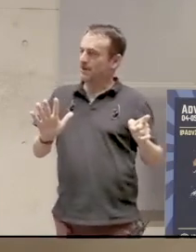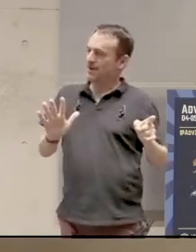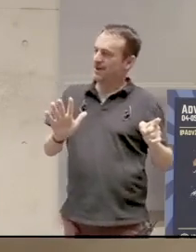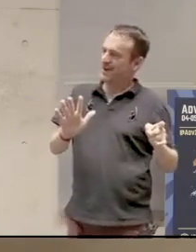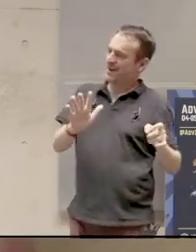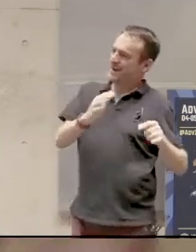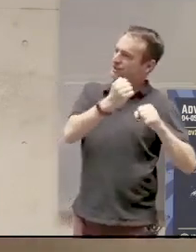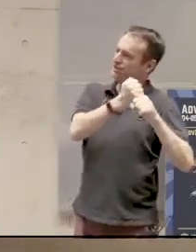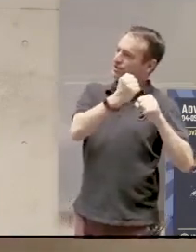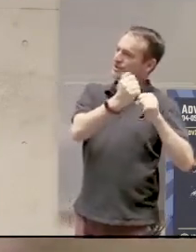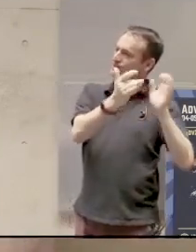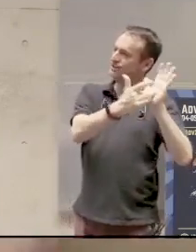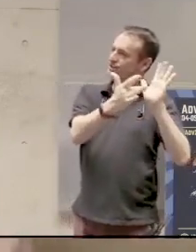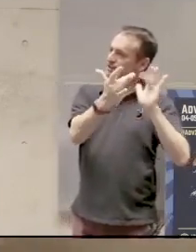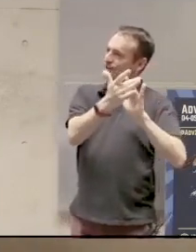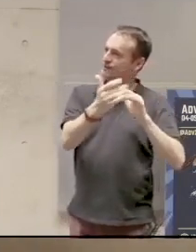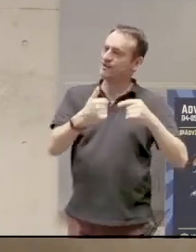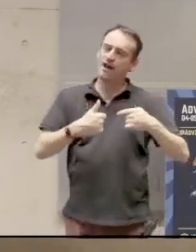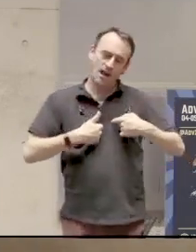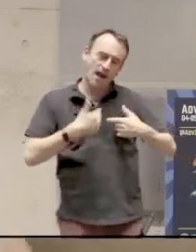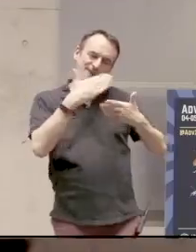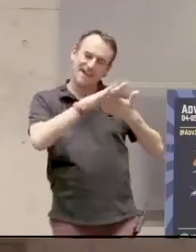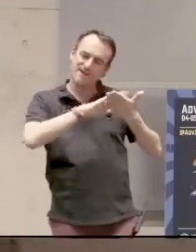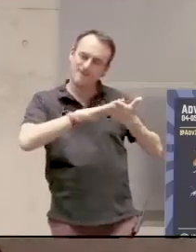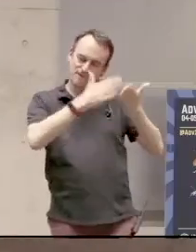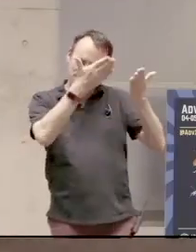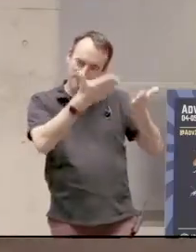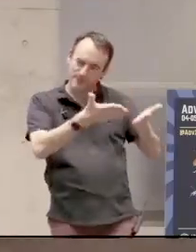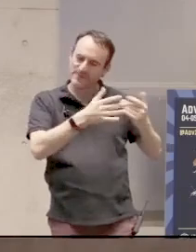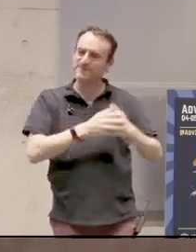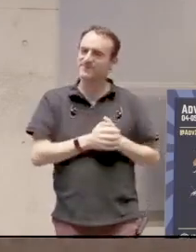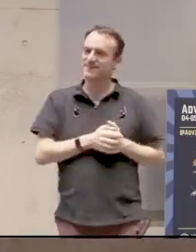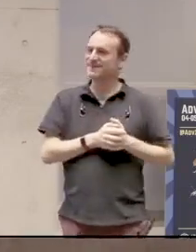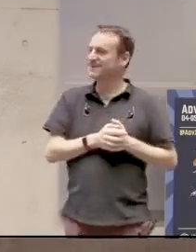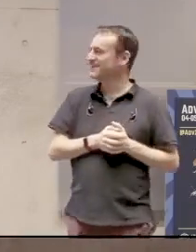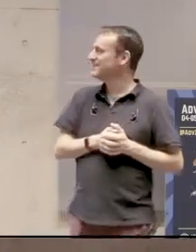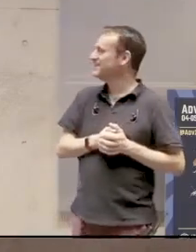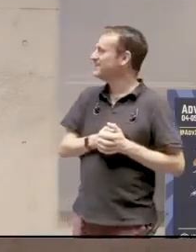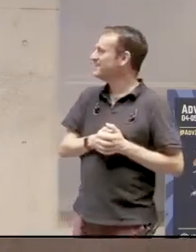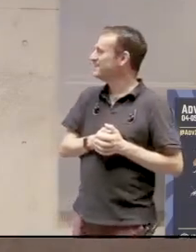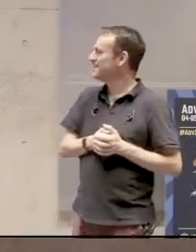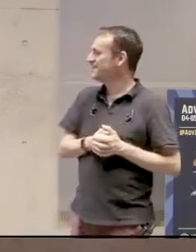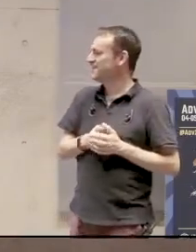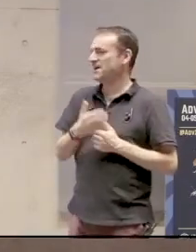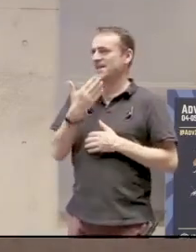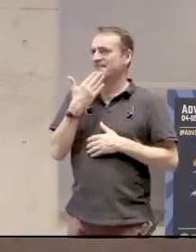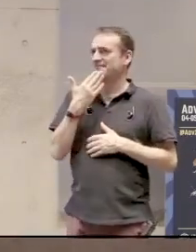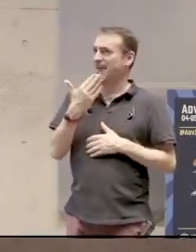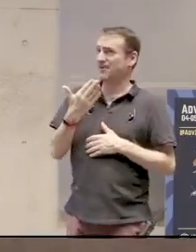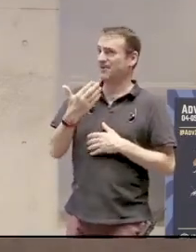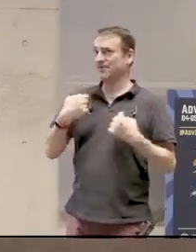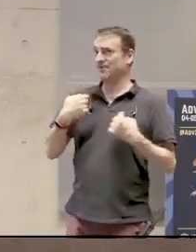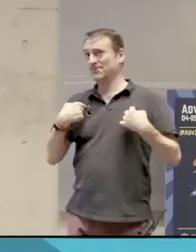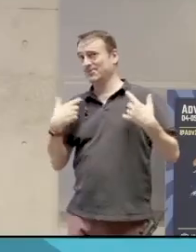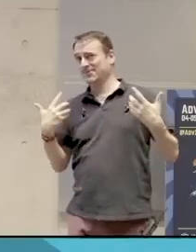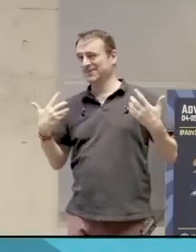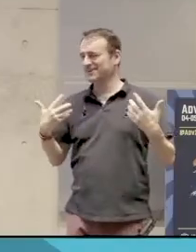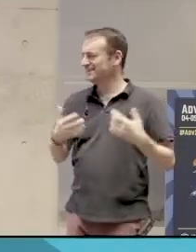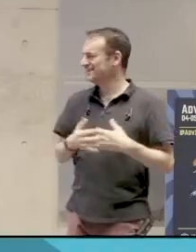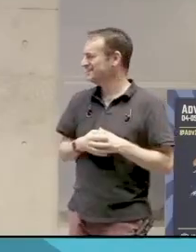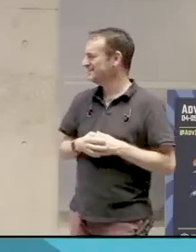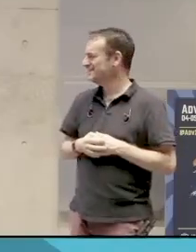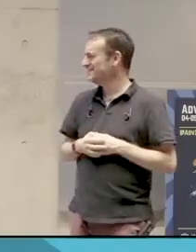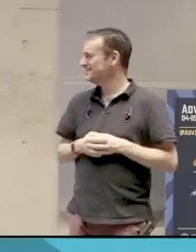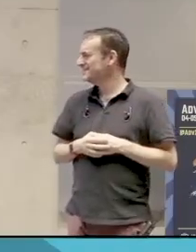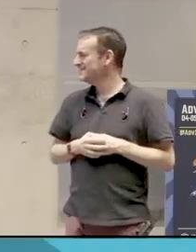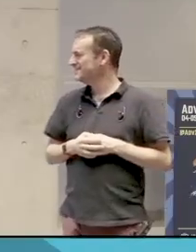Jesus, I forgive you. Thank you. I don't think it said anywhere